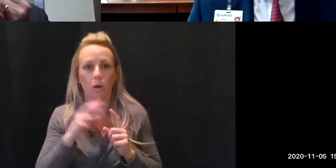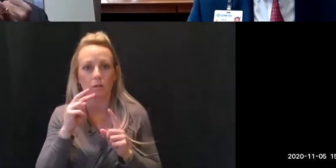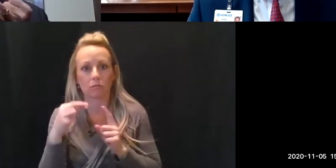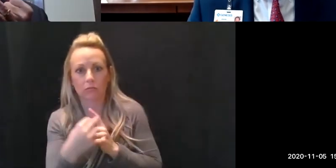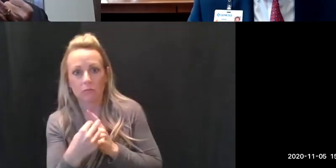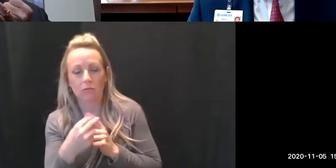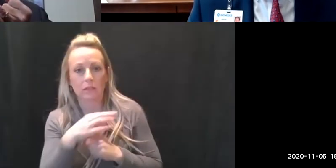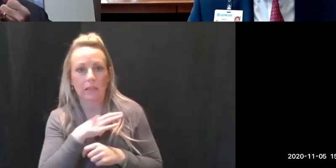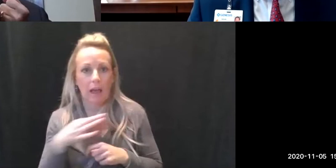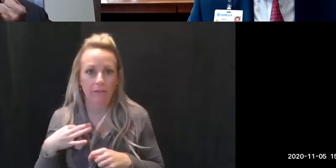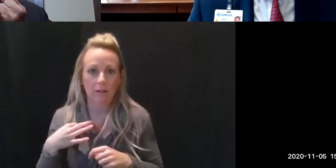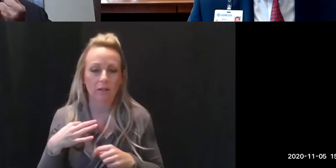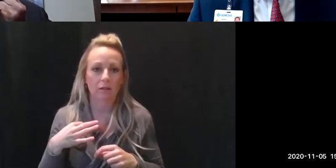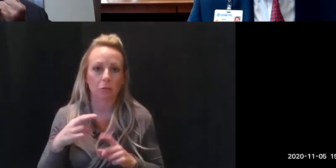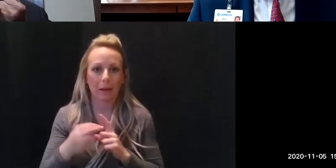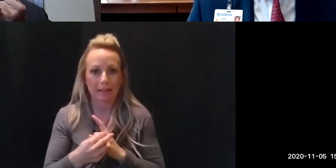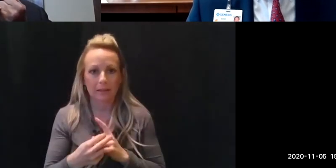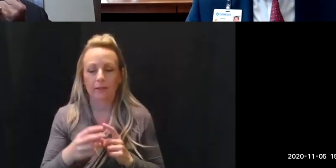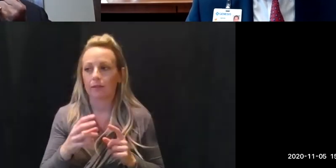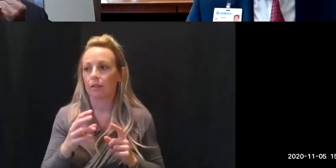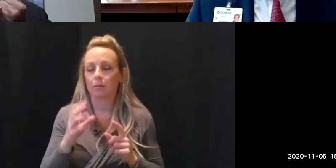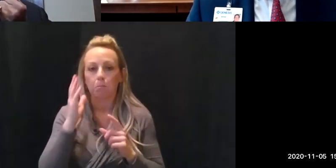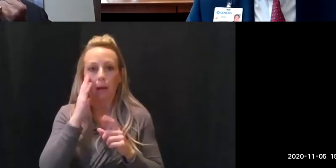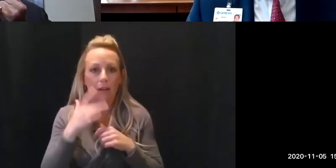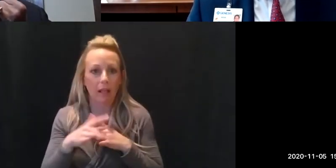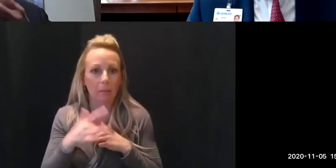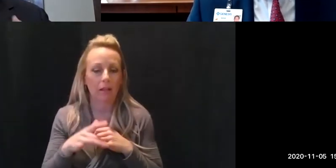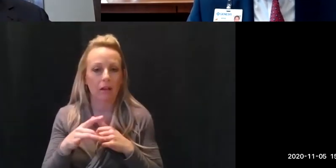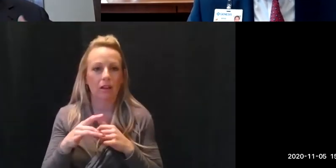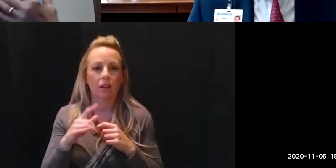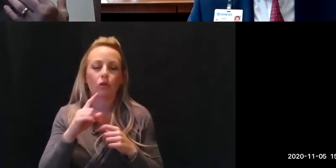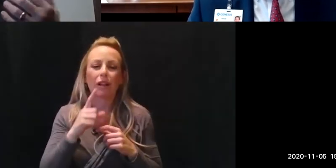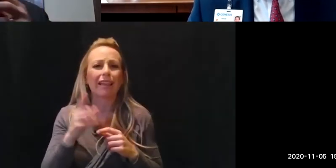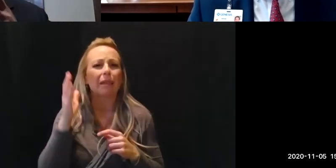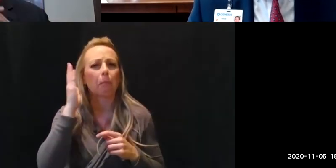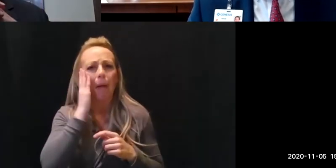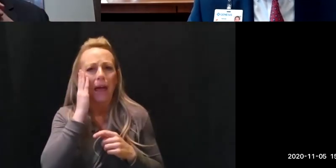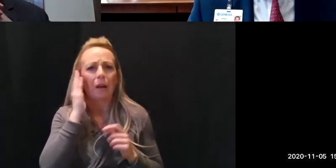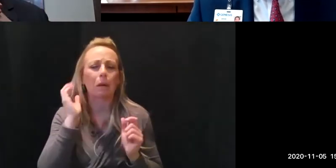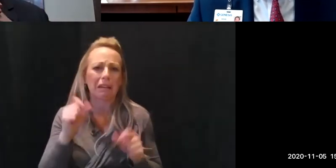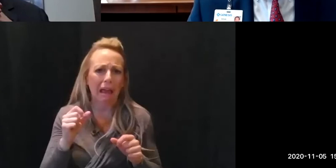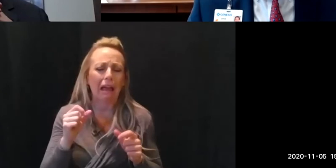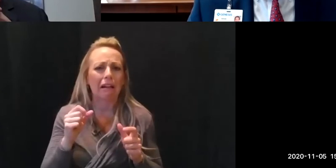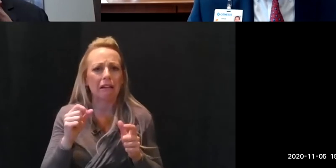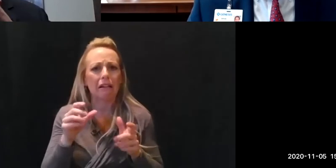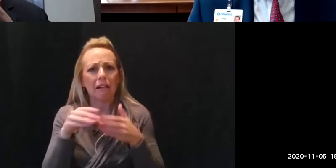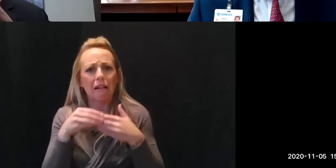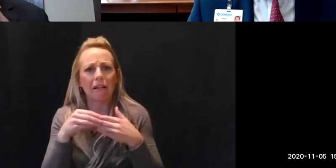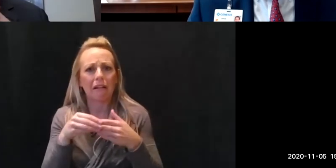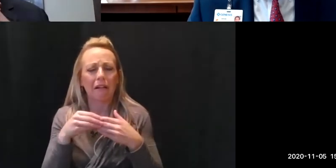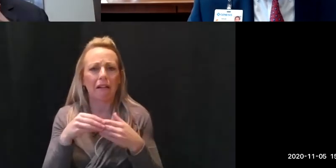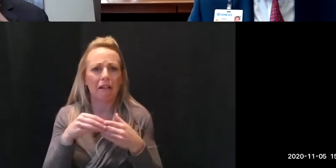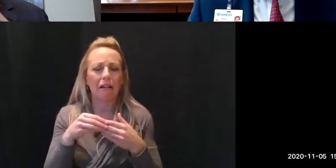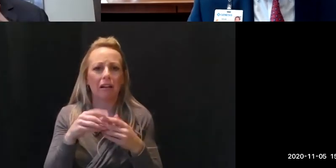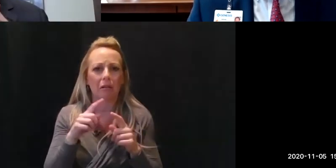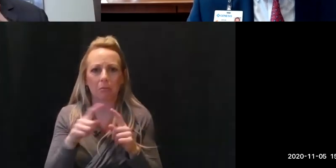staffing to the bed availability. As Doug said, it's not really the beds. I mean, we can surge up, and we are surging up ICU beds. It's a matter